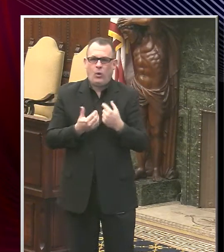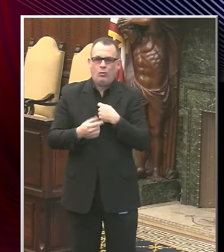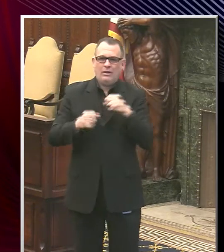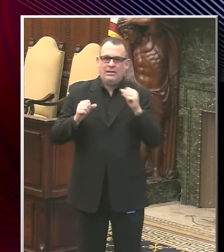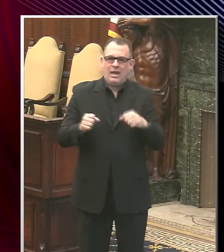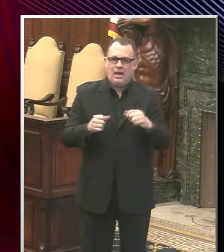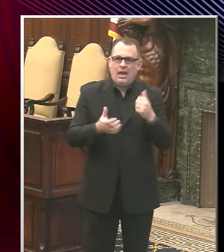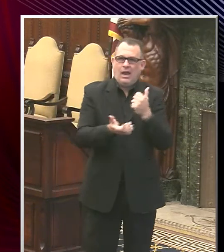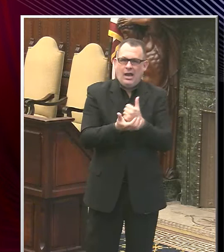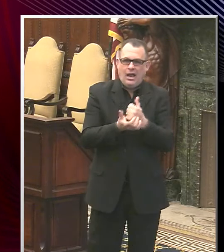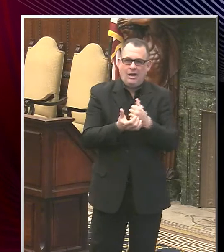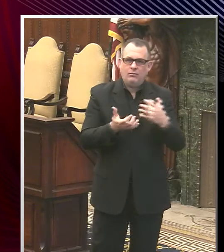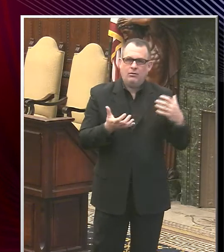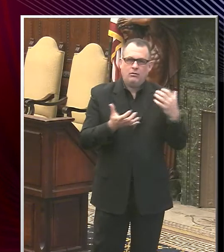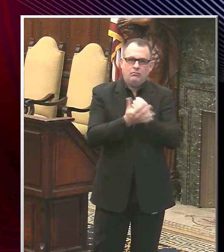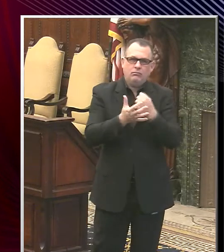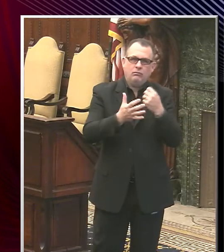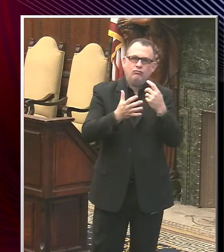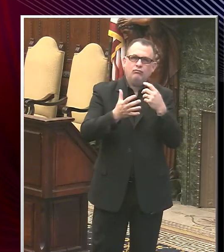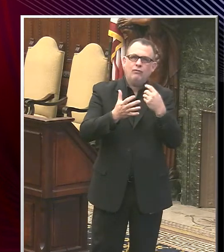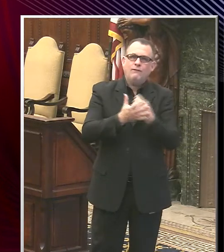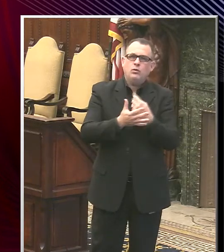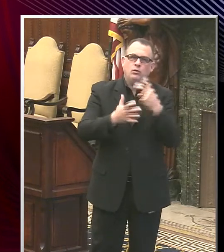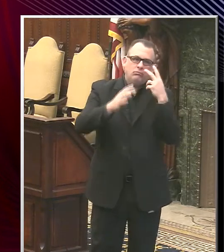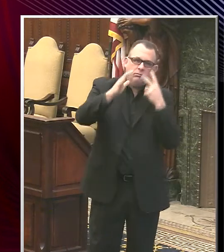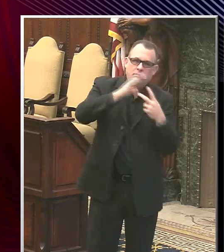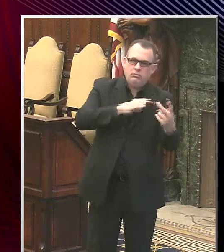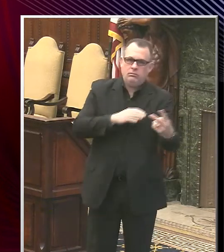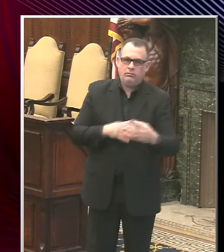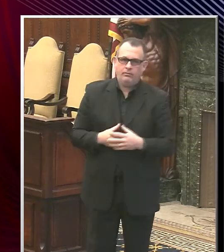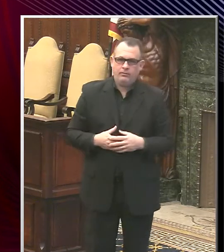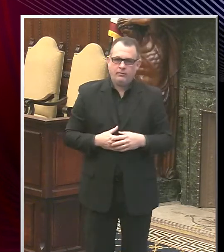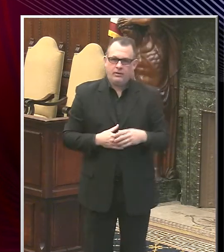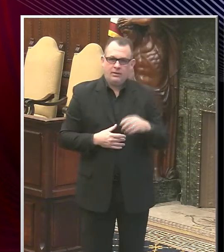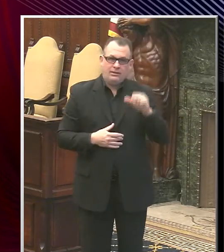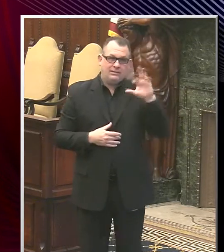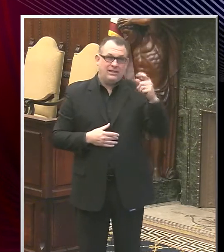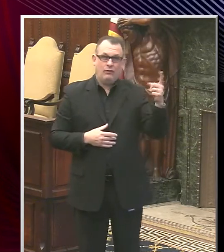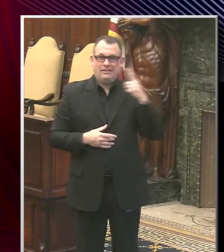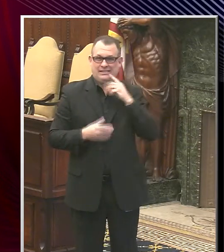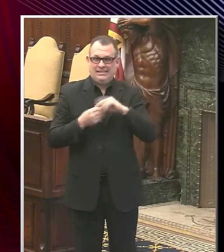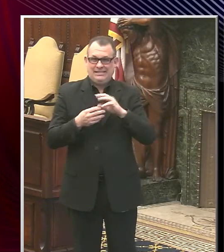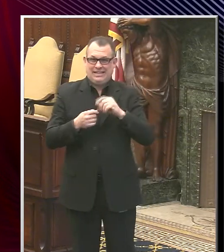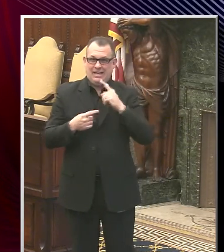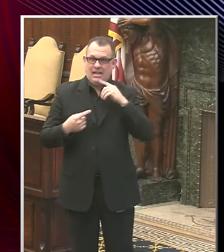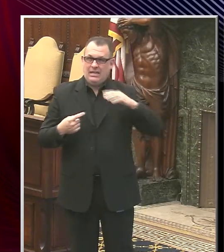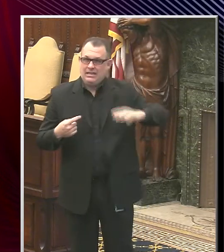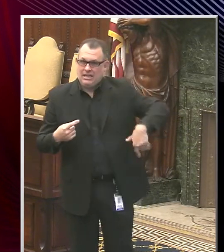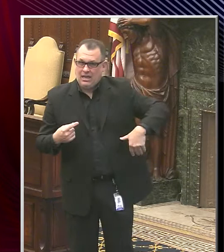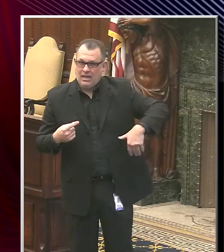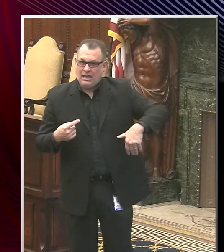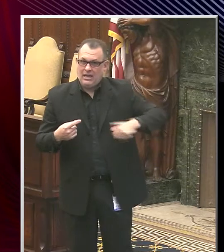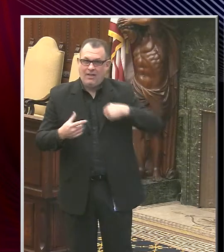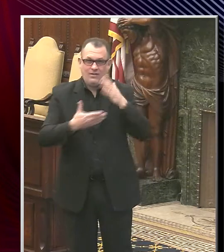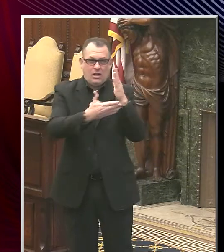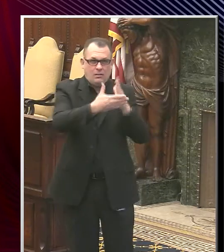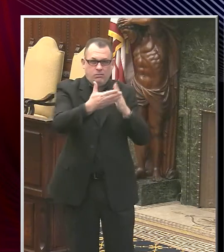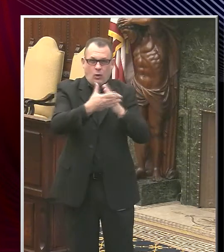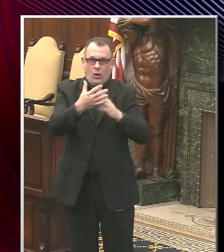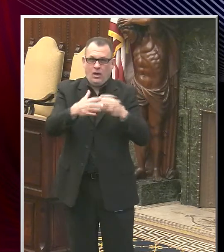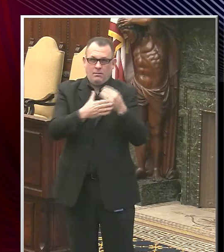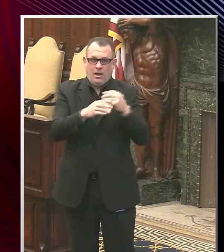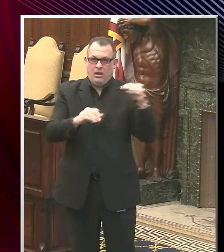We also need to understand over time, and as Sarah pointed out, we don't know this yet, what the other components, the other funding streams in